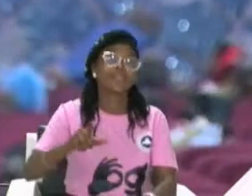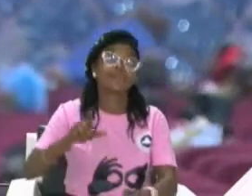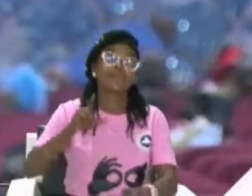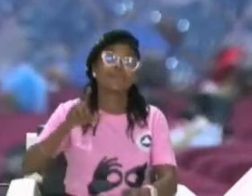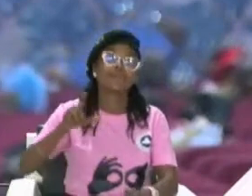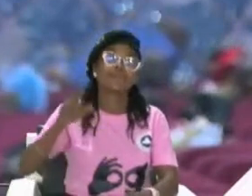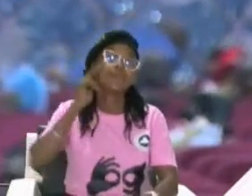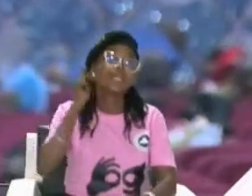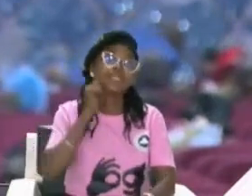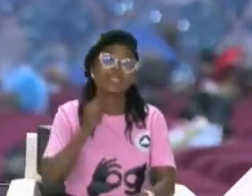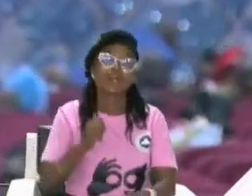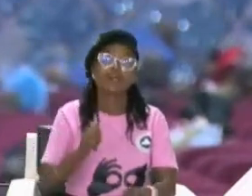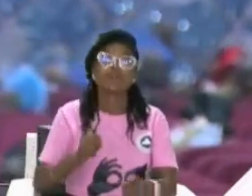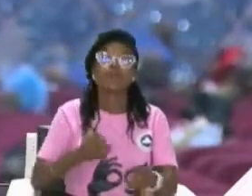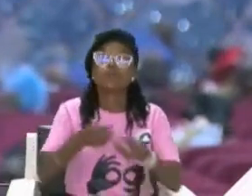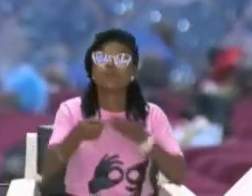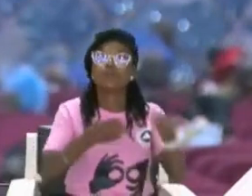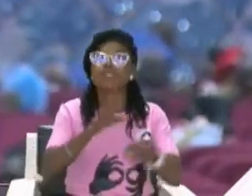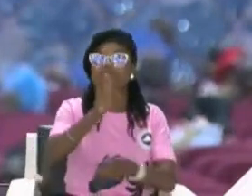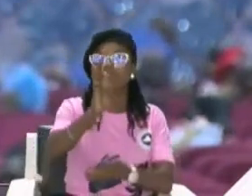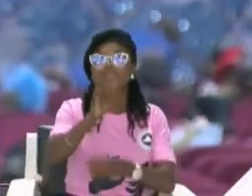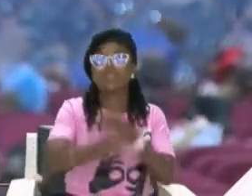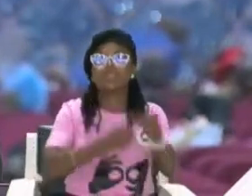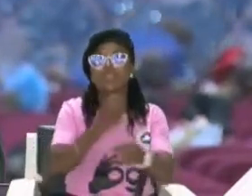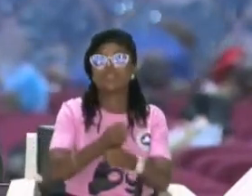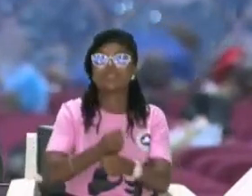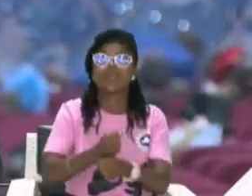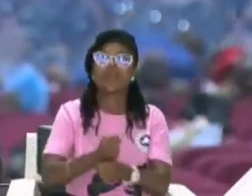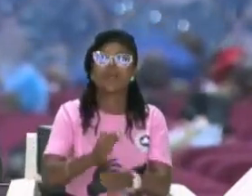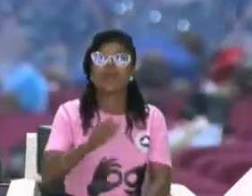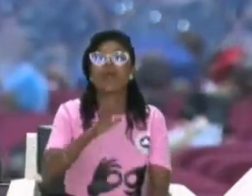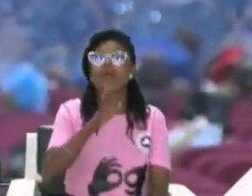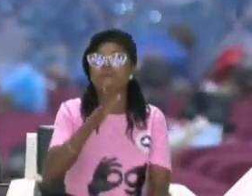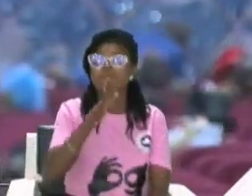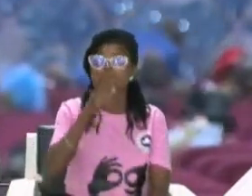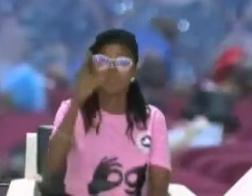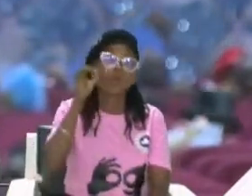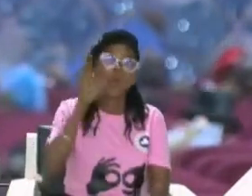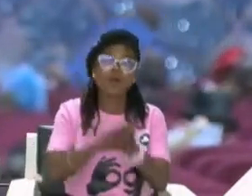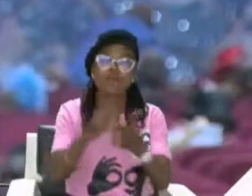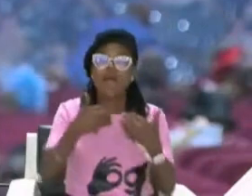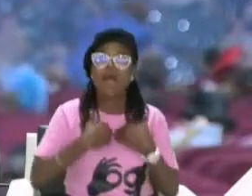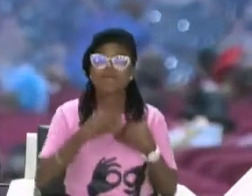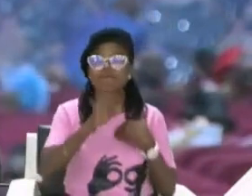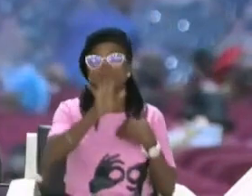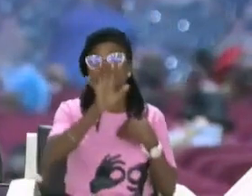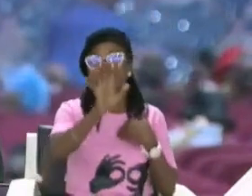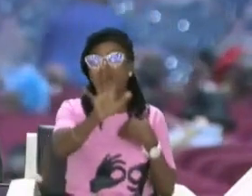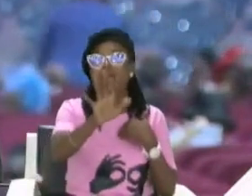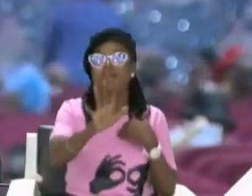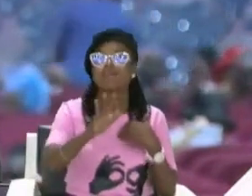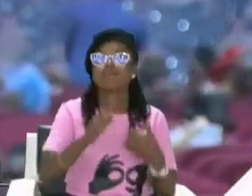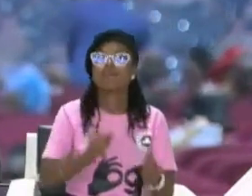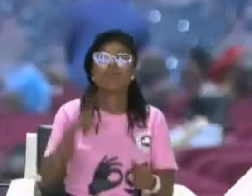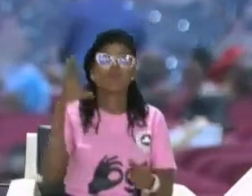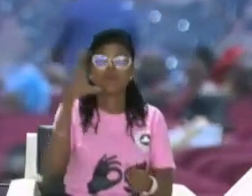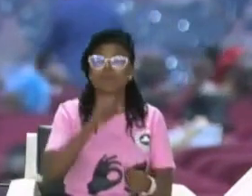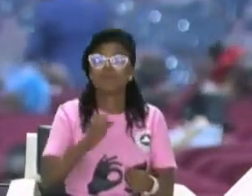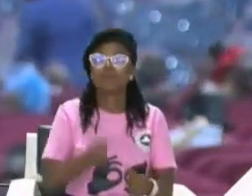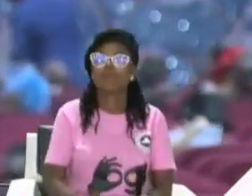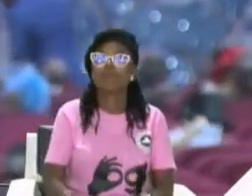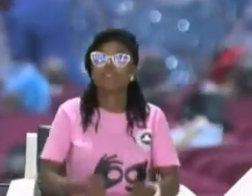6 years of his marriage, his wife had 5 miscarriages. The pregnancy